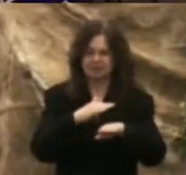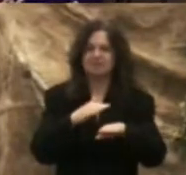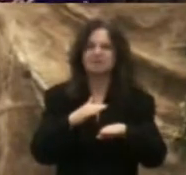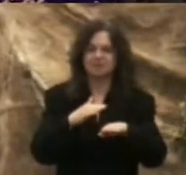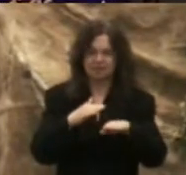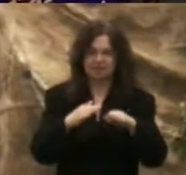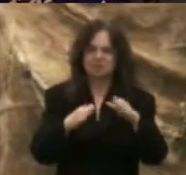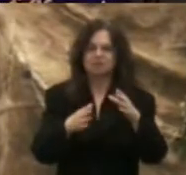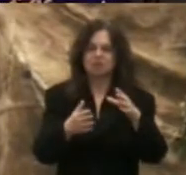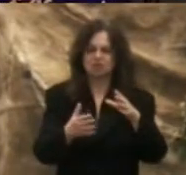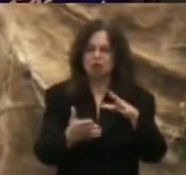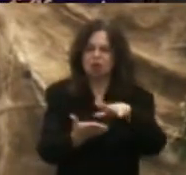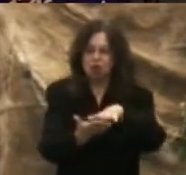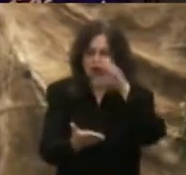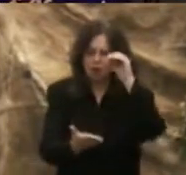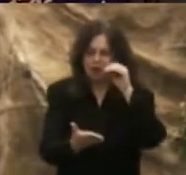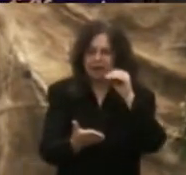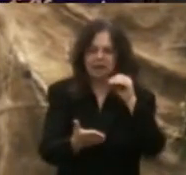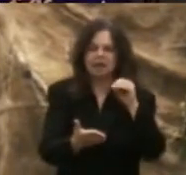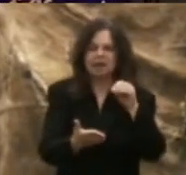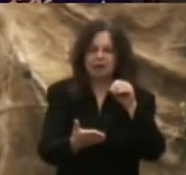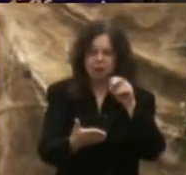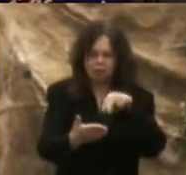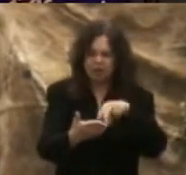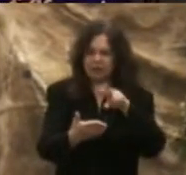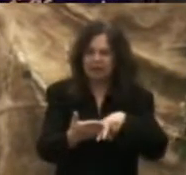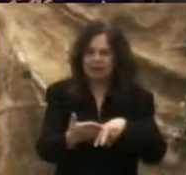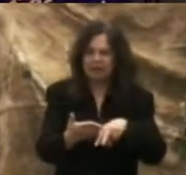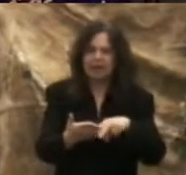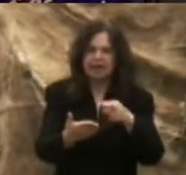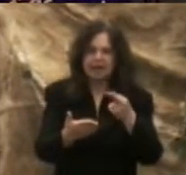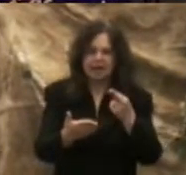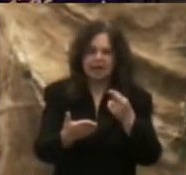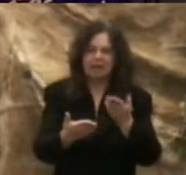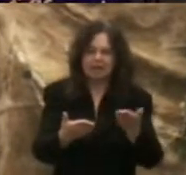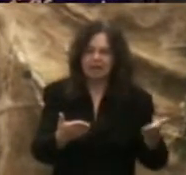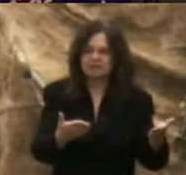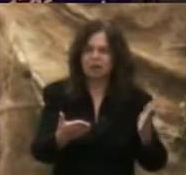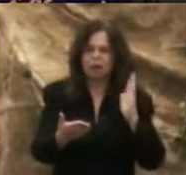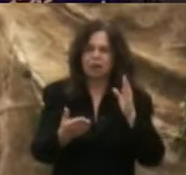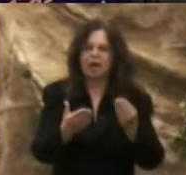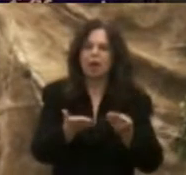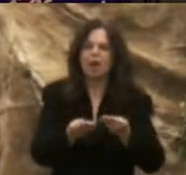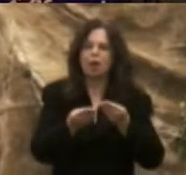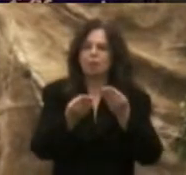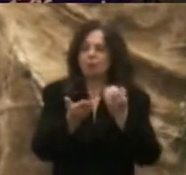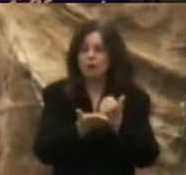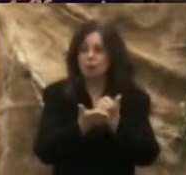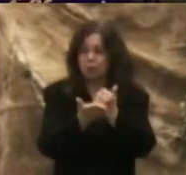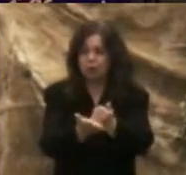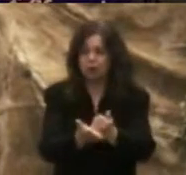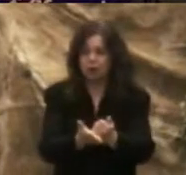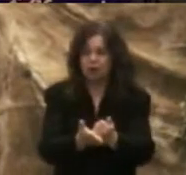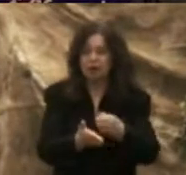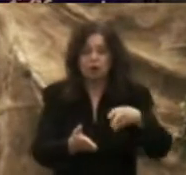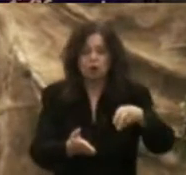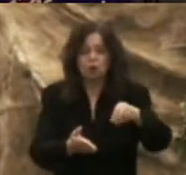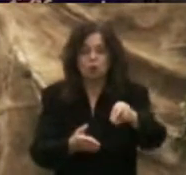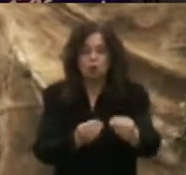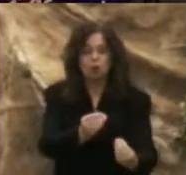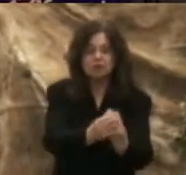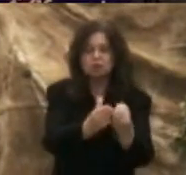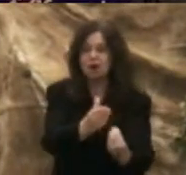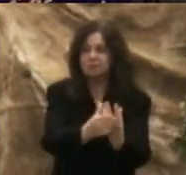to some materials that will enable her to raise crops that will not only feed her family in a